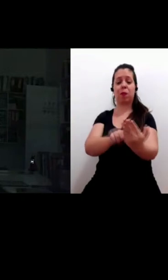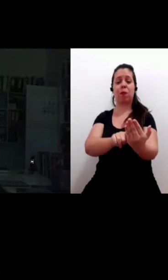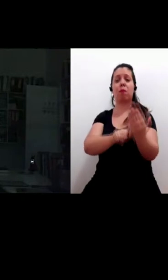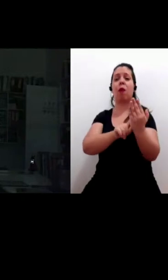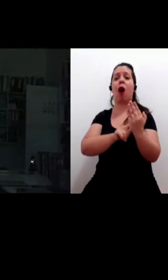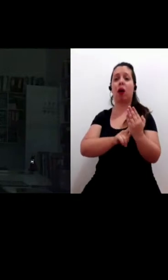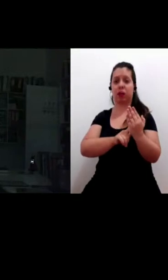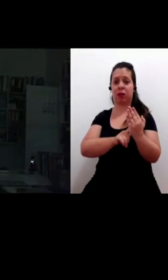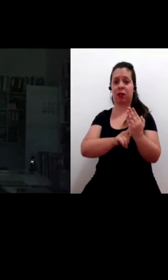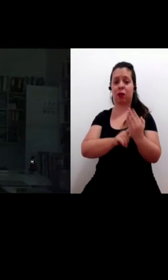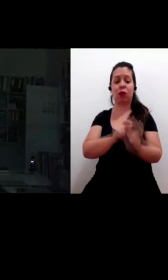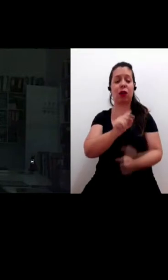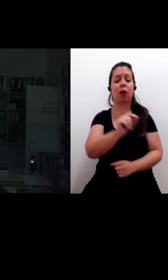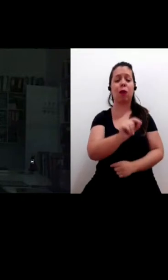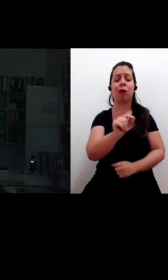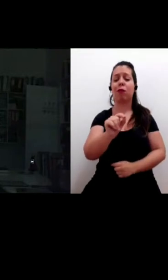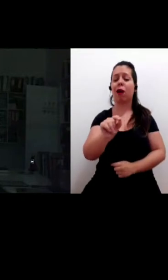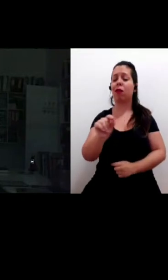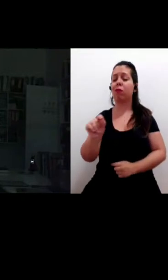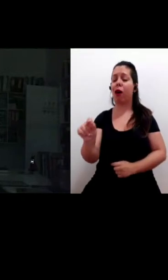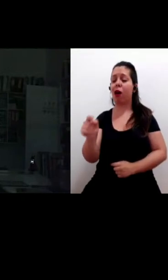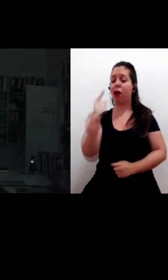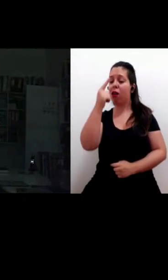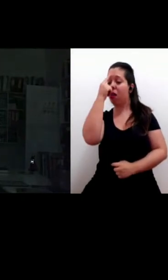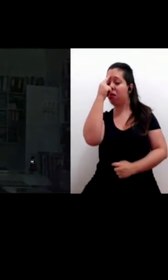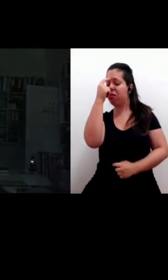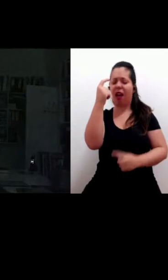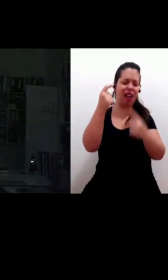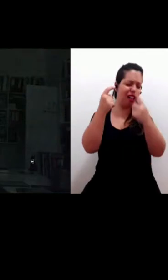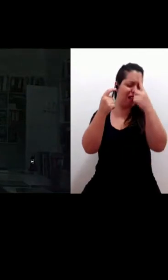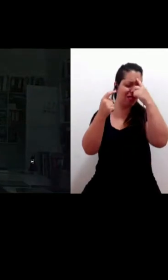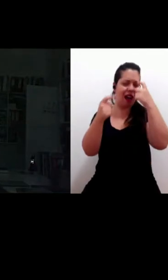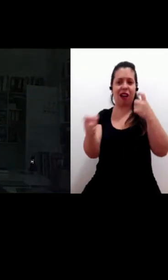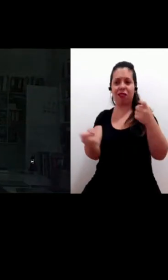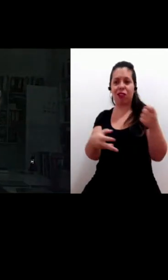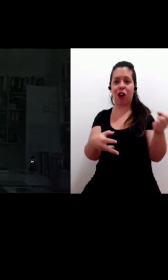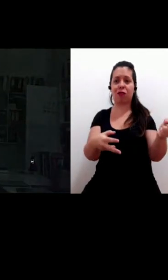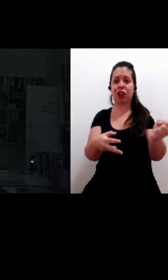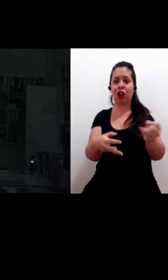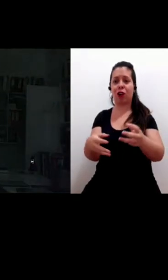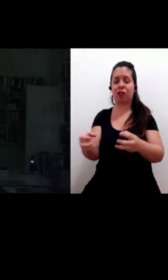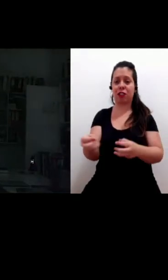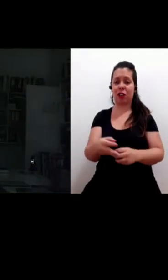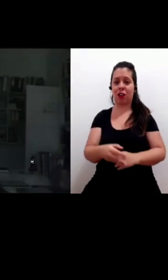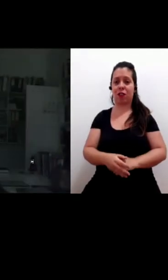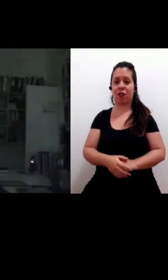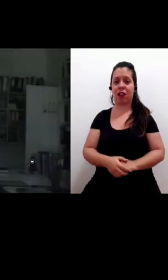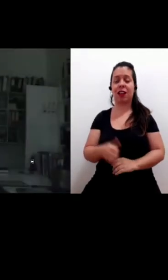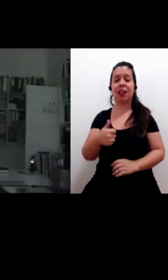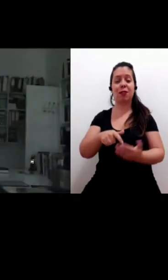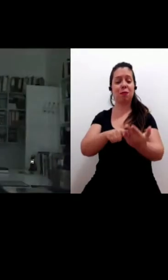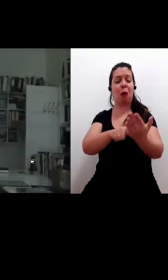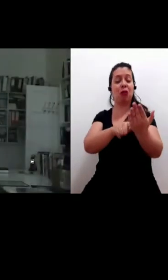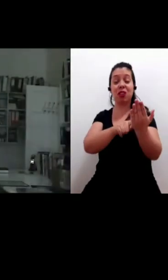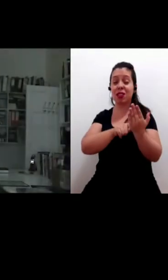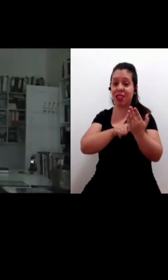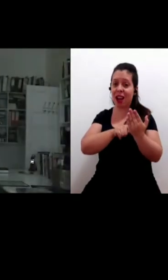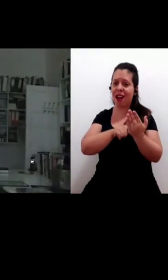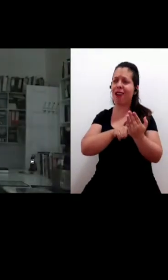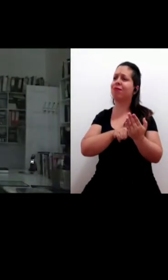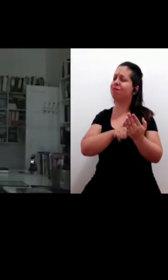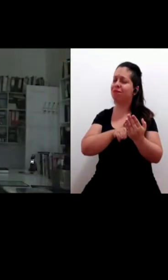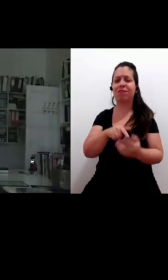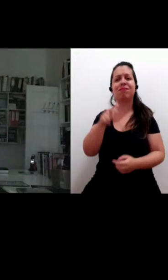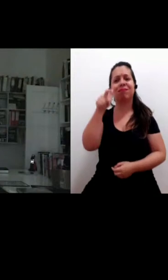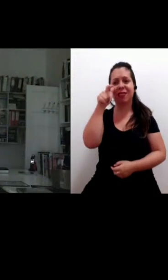women filmmakers we had, and to show them for us. And it's quite interesting for me that